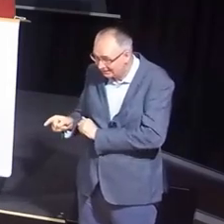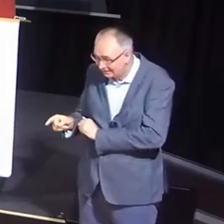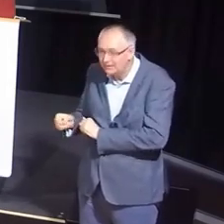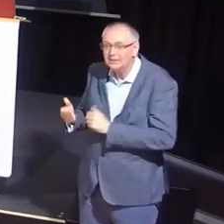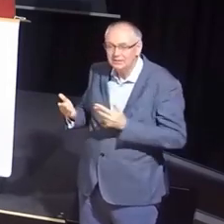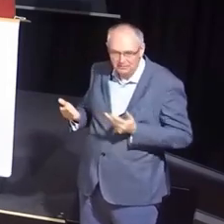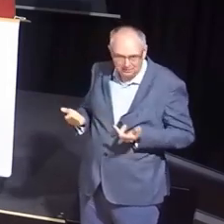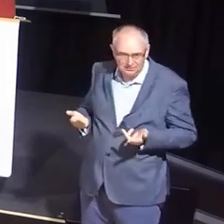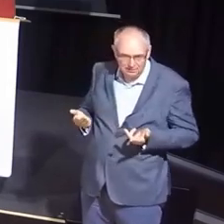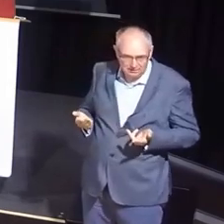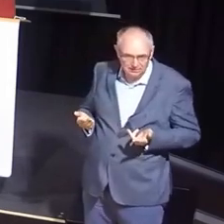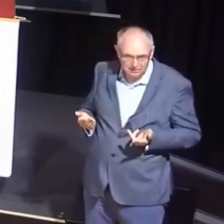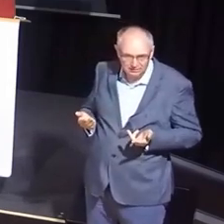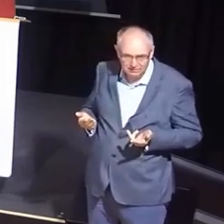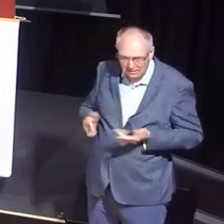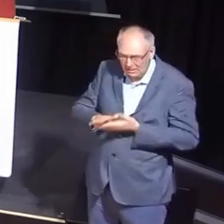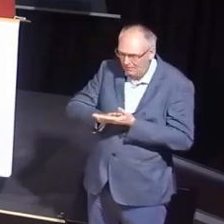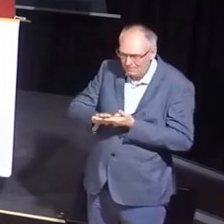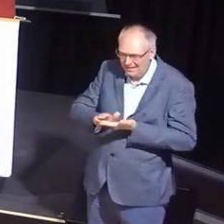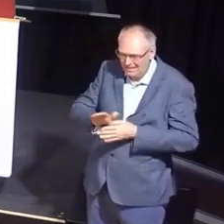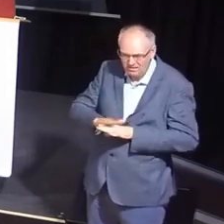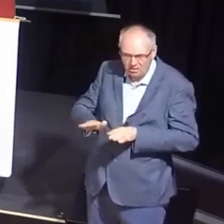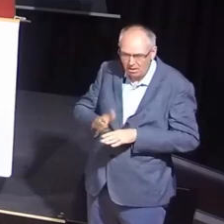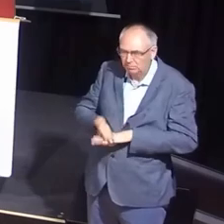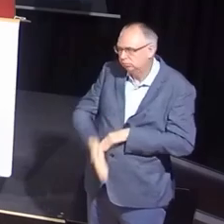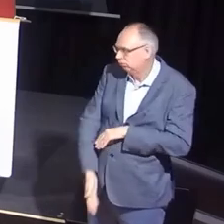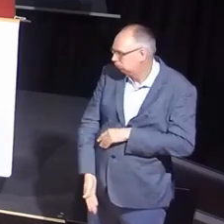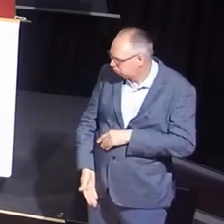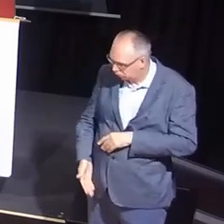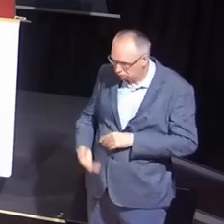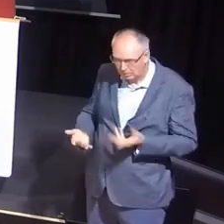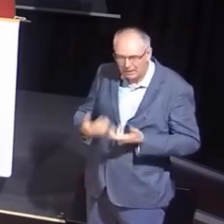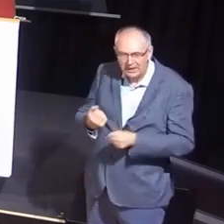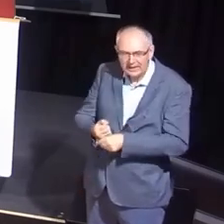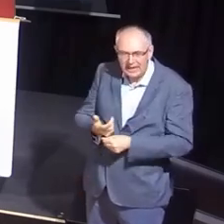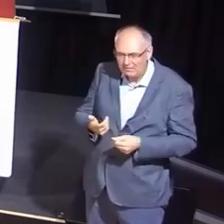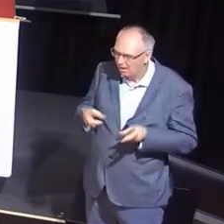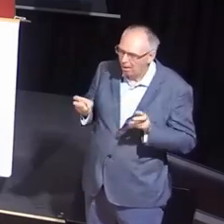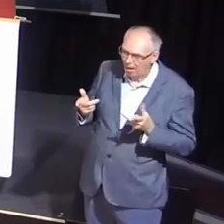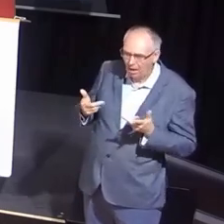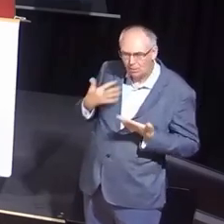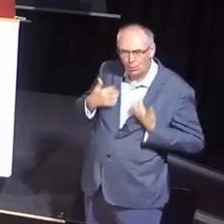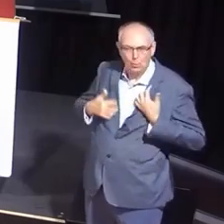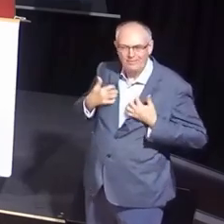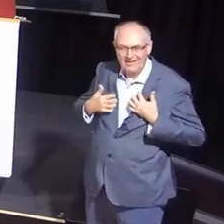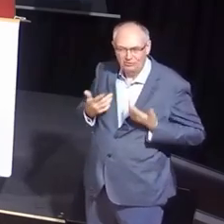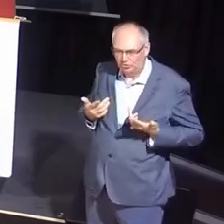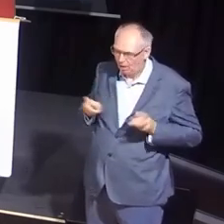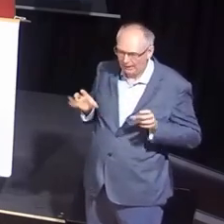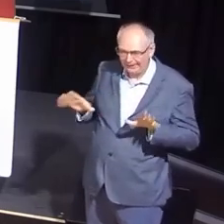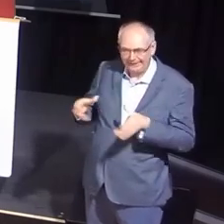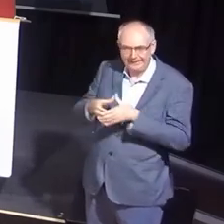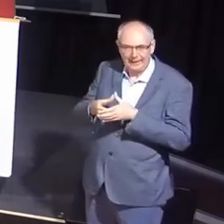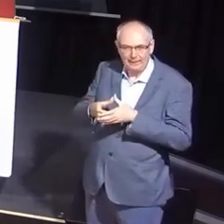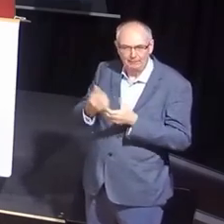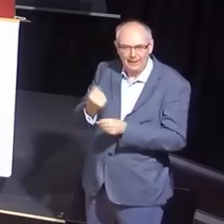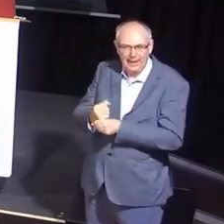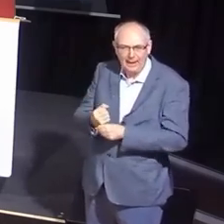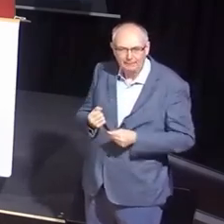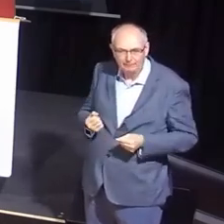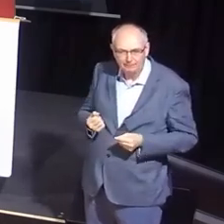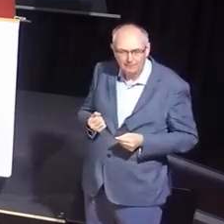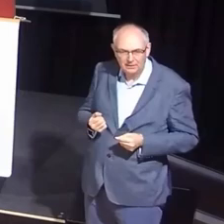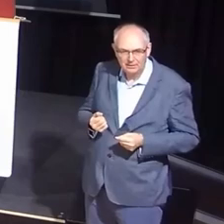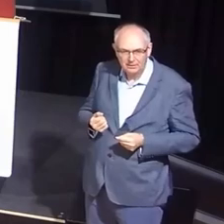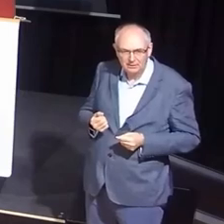the attention, it's not a task to play, it's part of an adventure and it's part of team play. So I'm